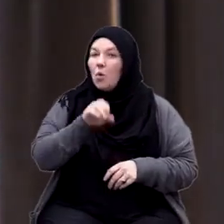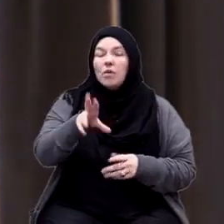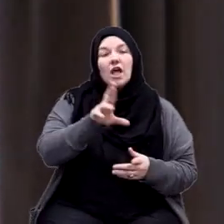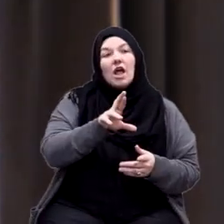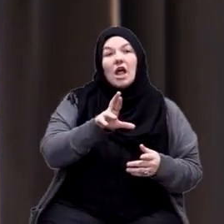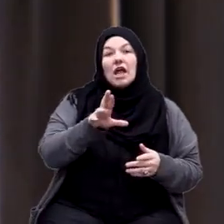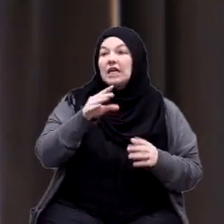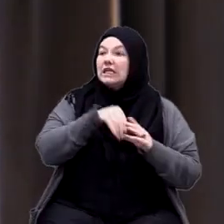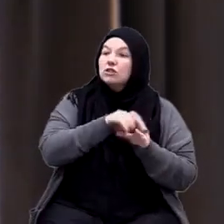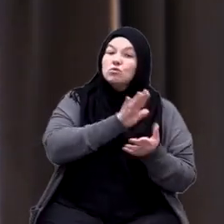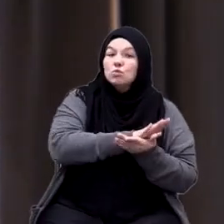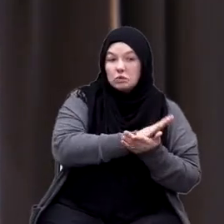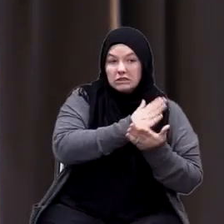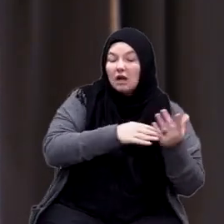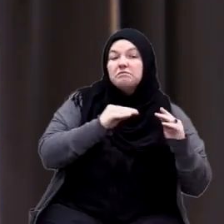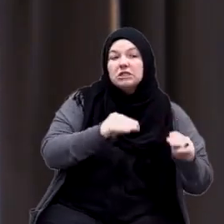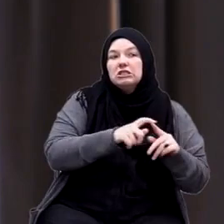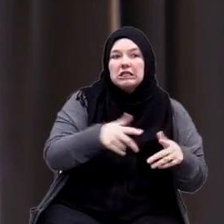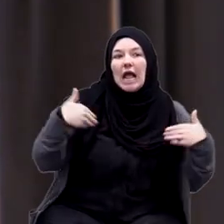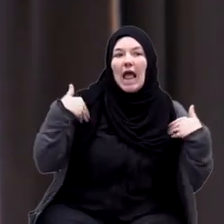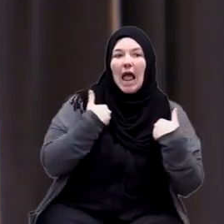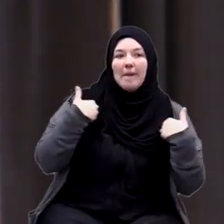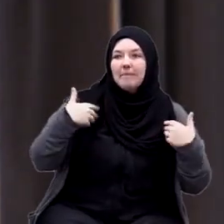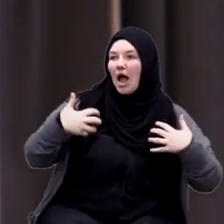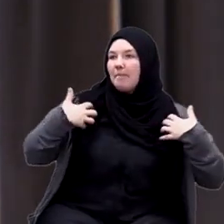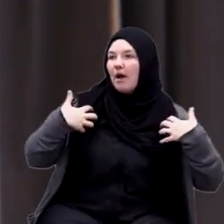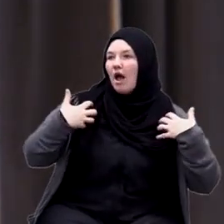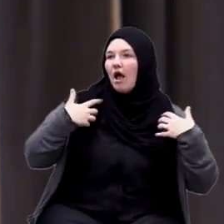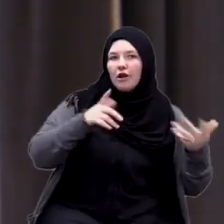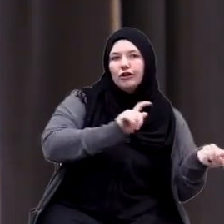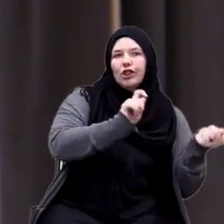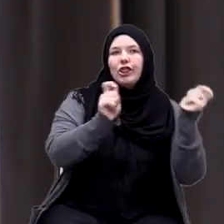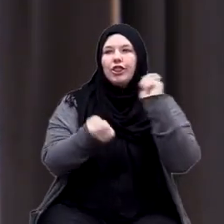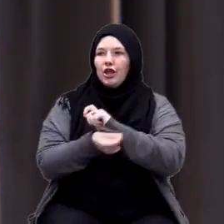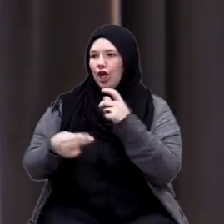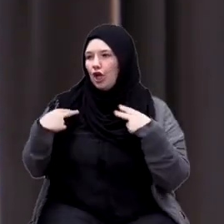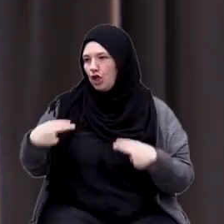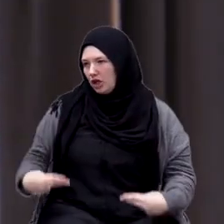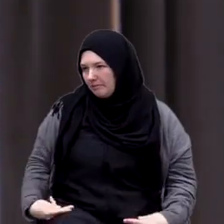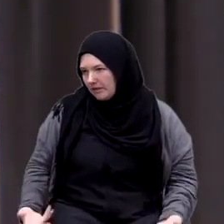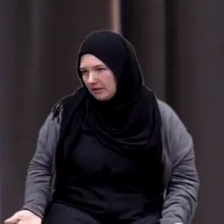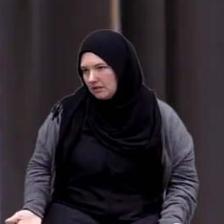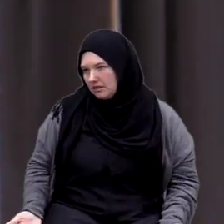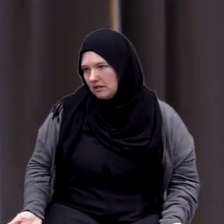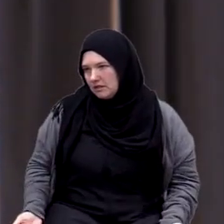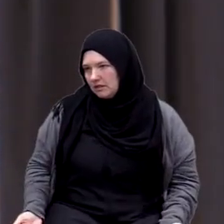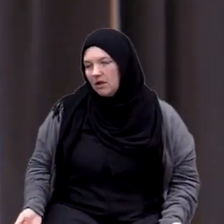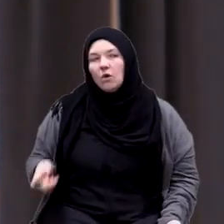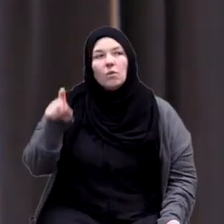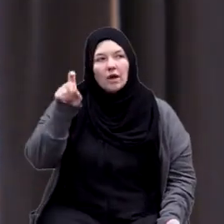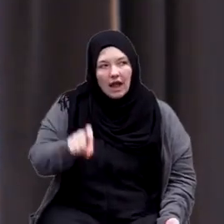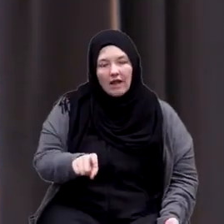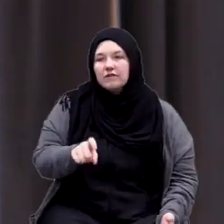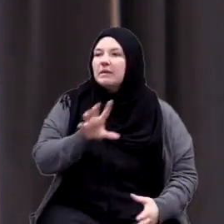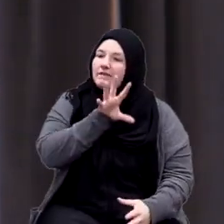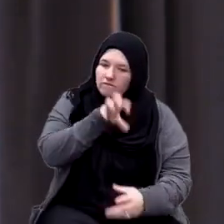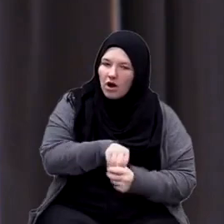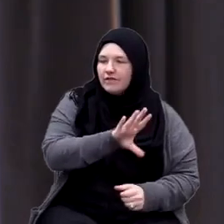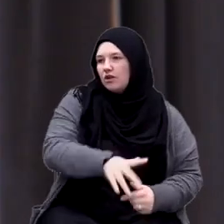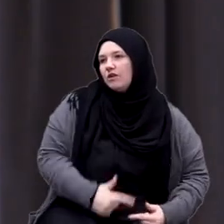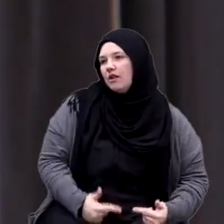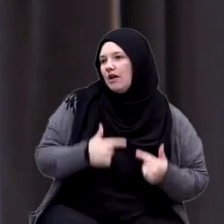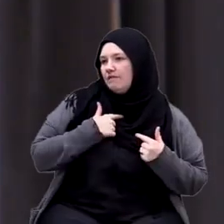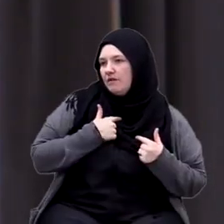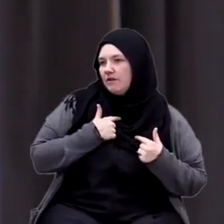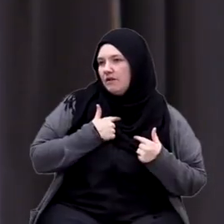apes, as they are told in the schools. So we have to be actively engaged in their life. They will